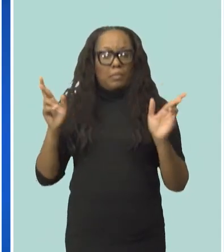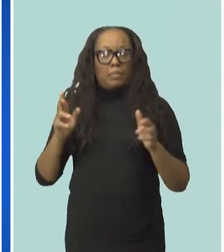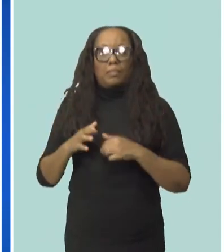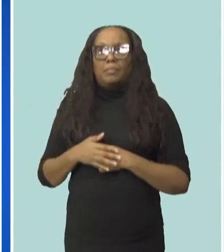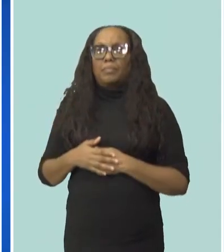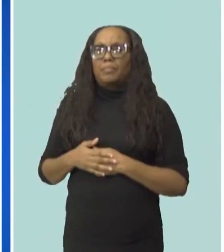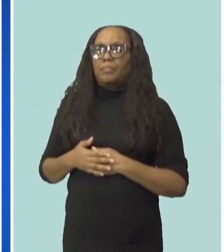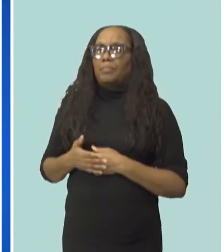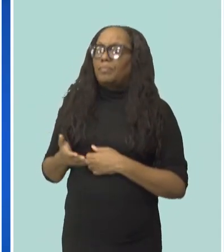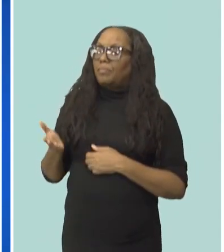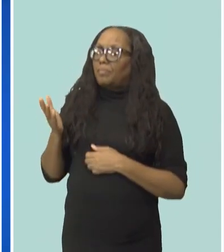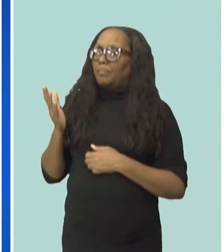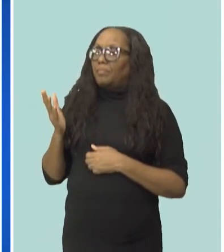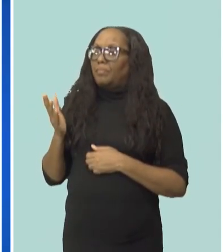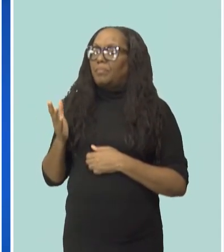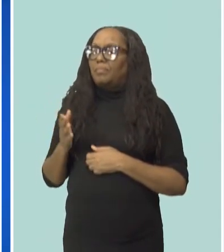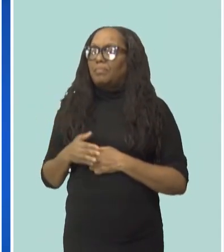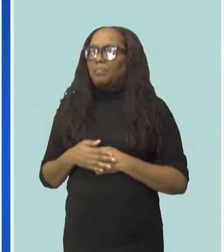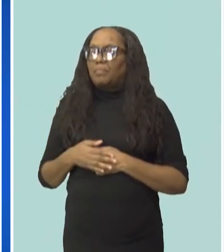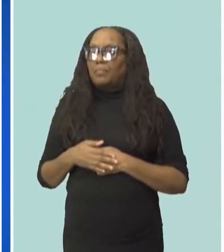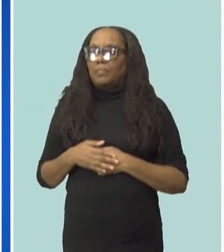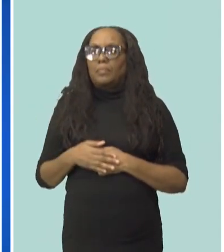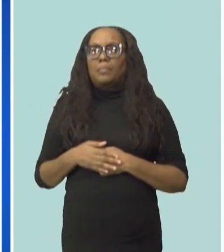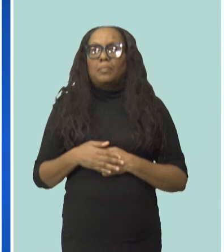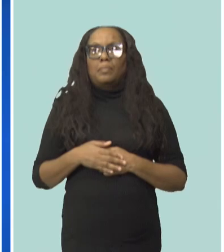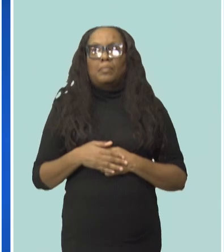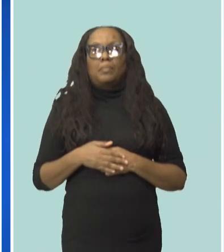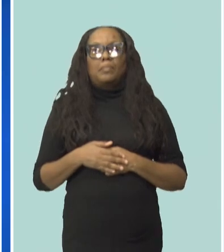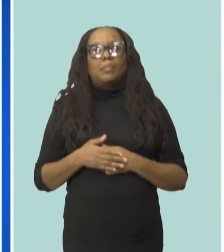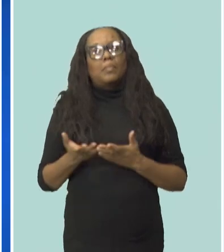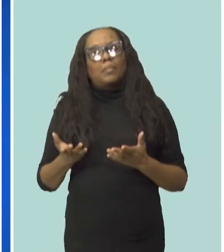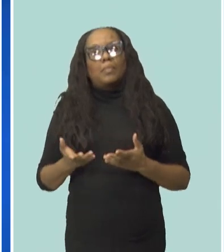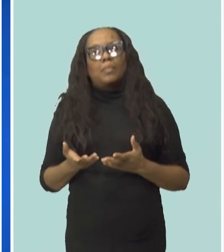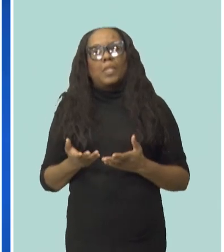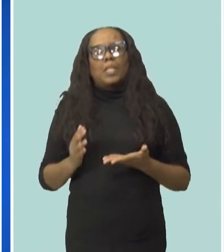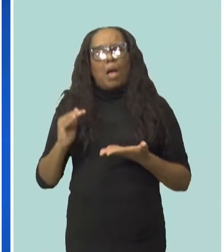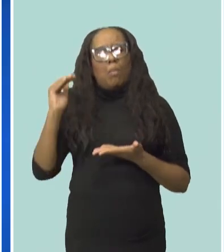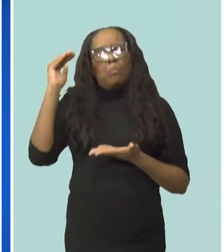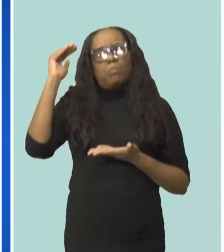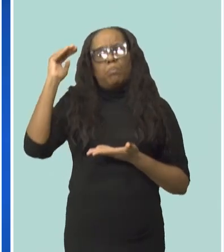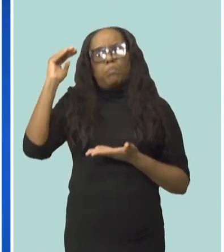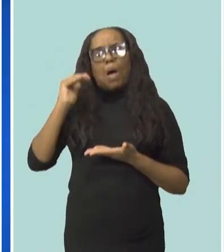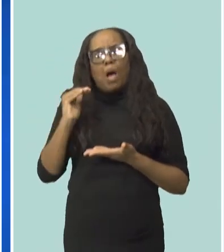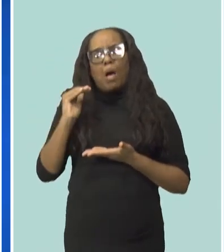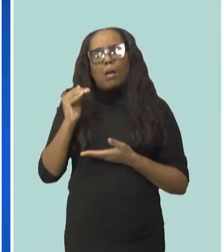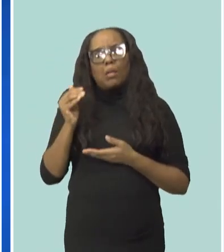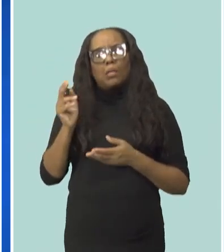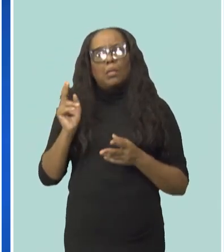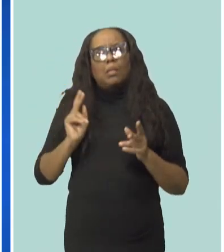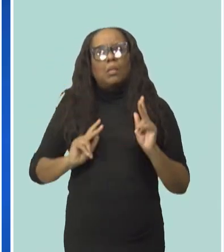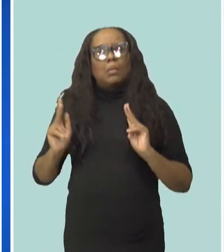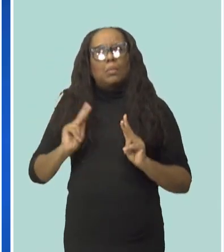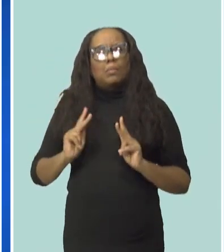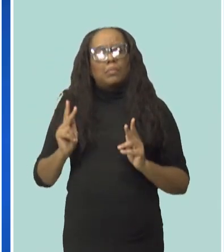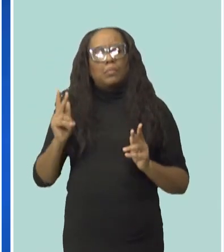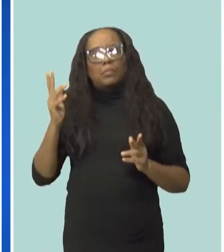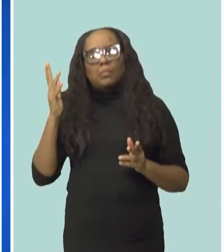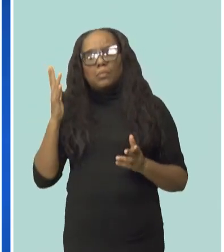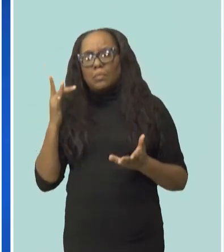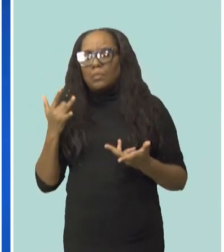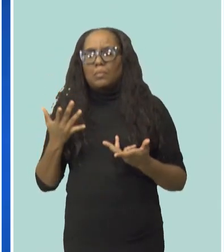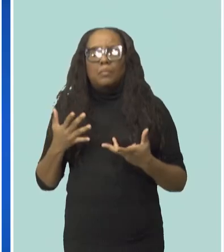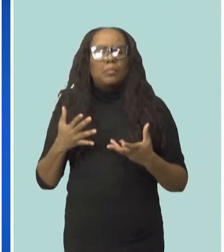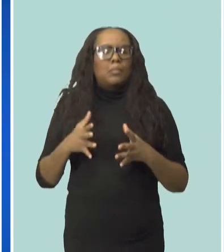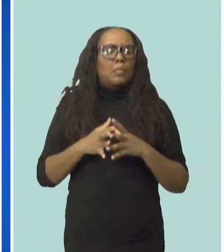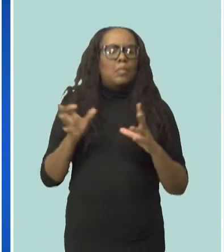a slight decrease in the revelers on the road because, affordable income for locals is, as I said,